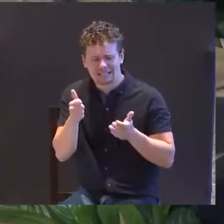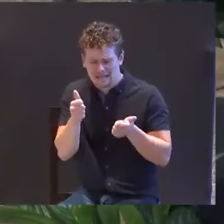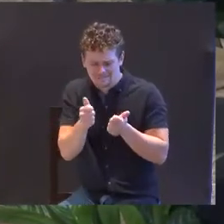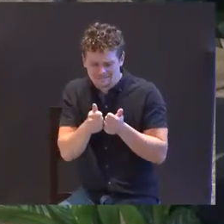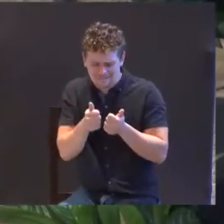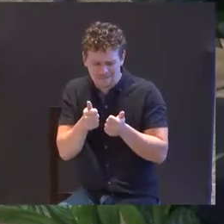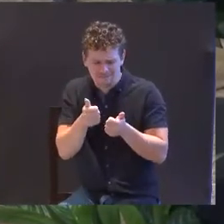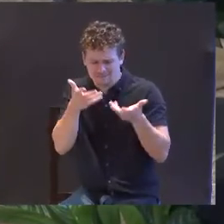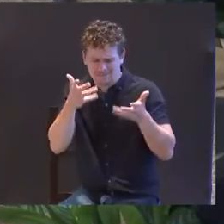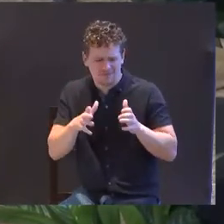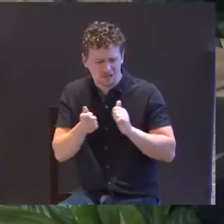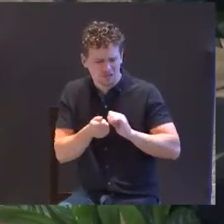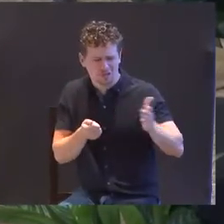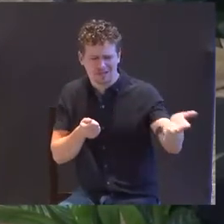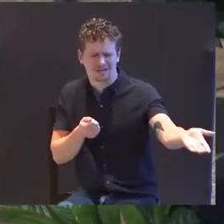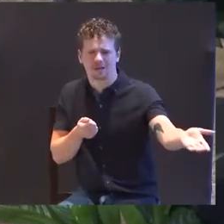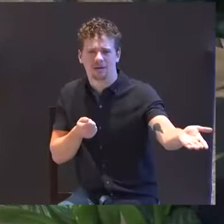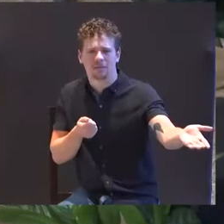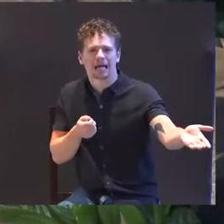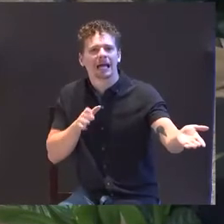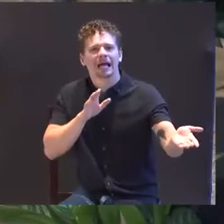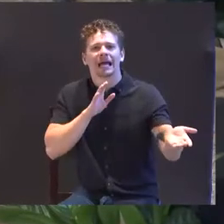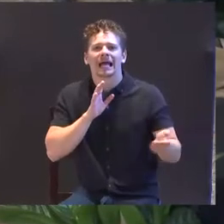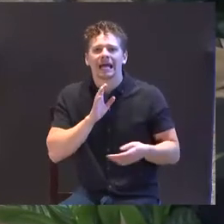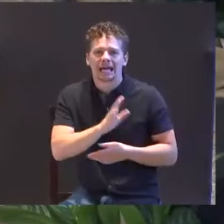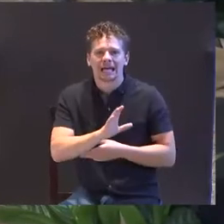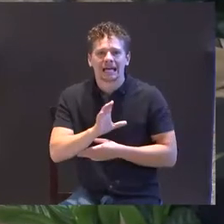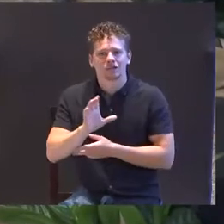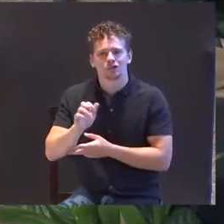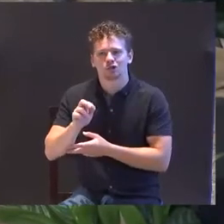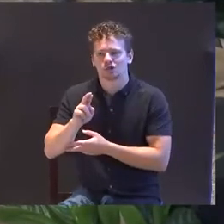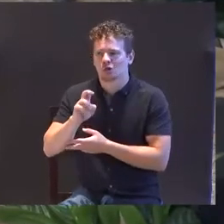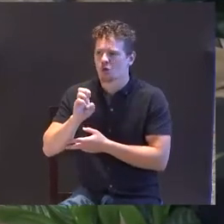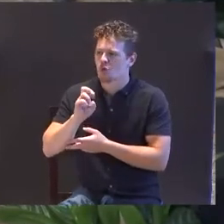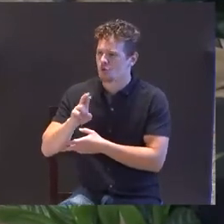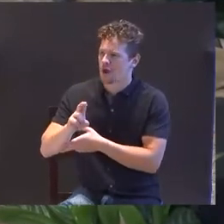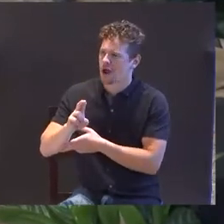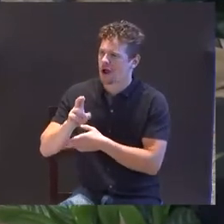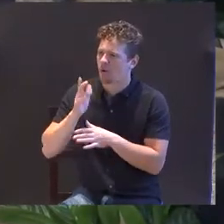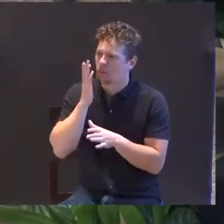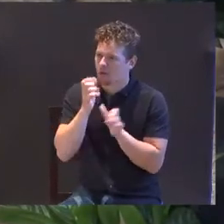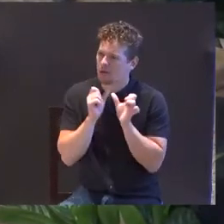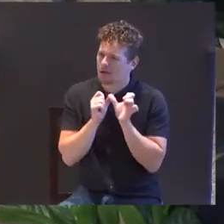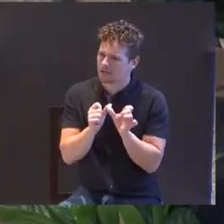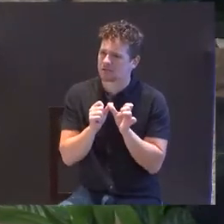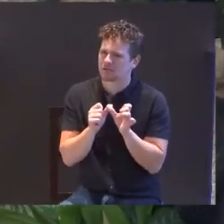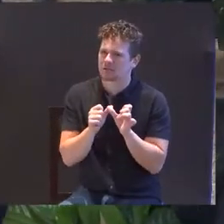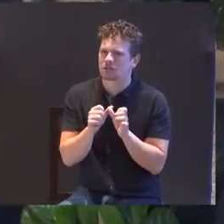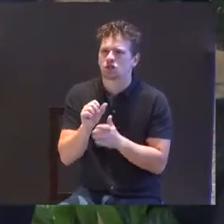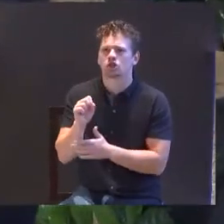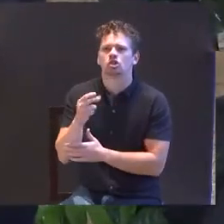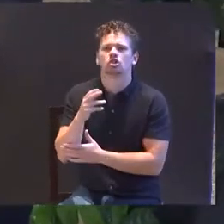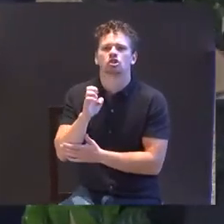to see what's going to happen with the rest of his career. Now, obviously, this song,